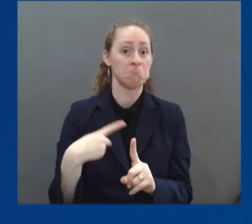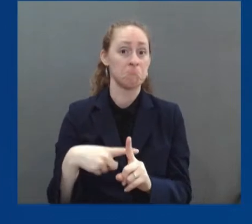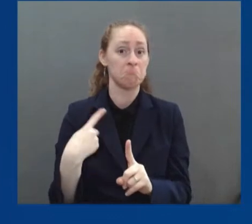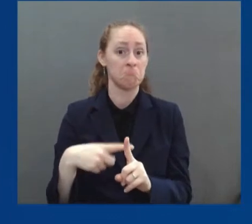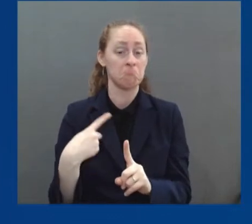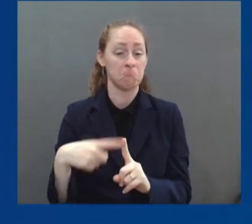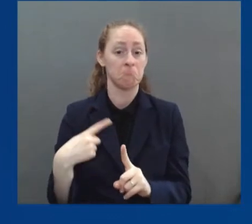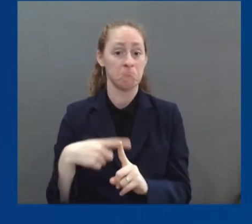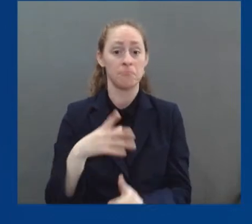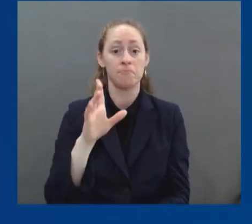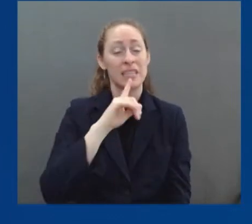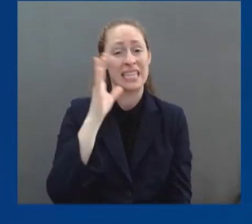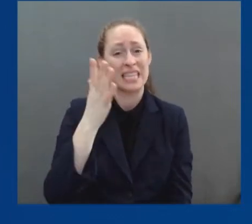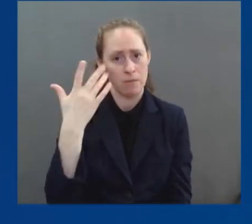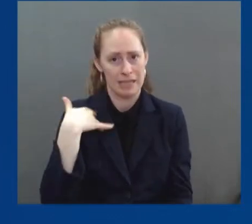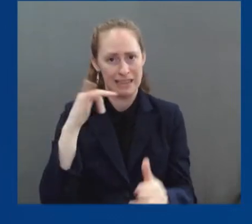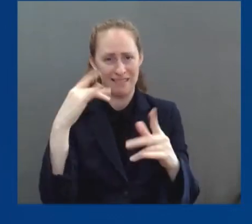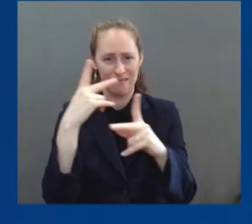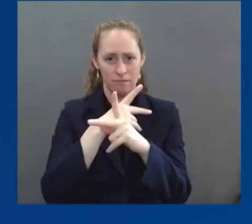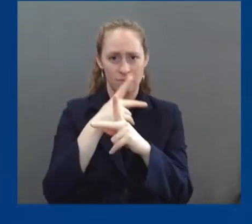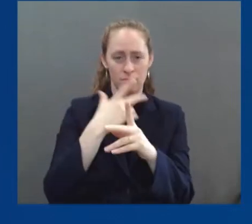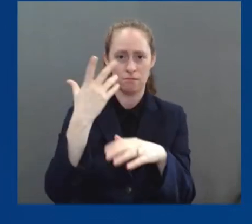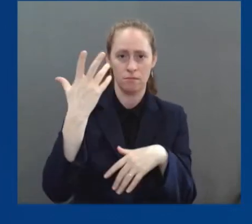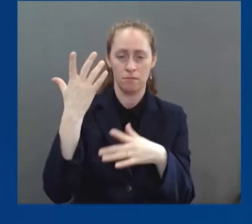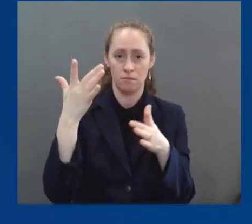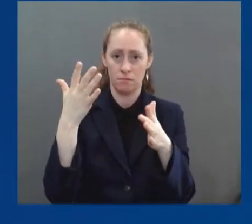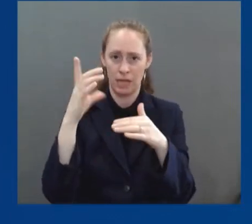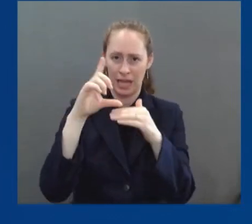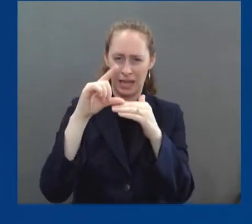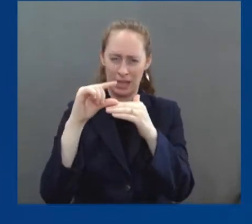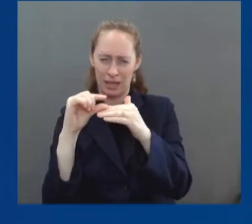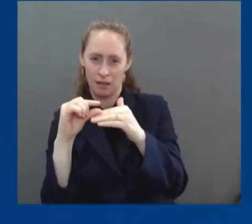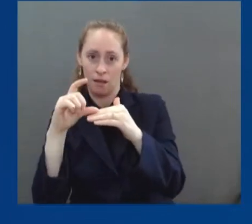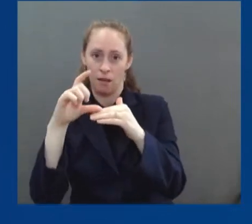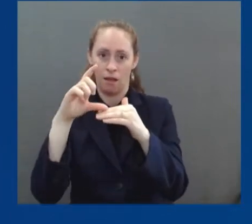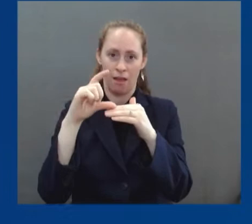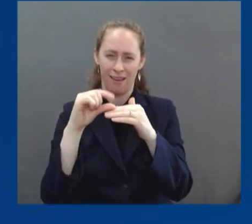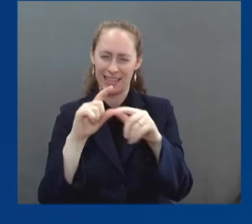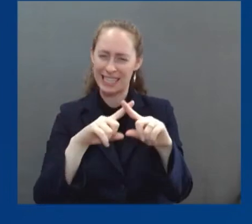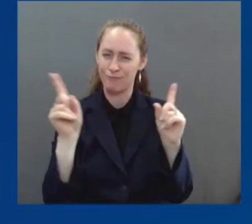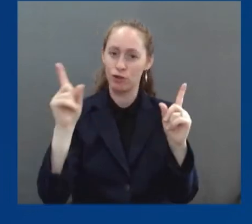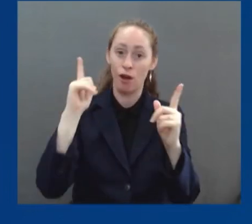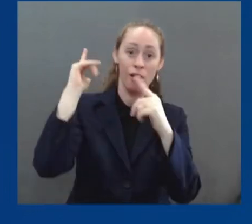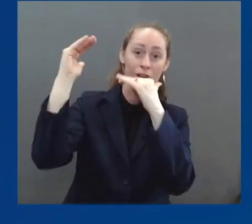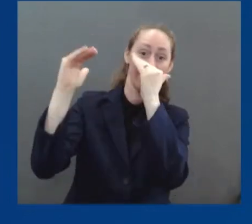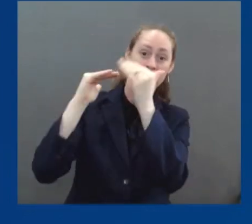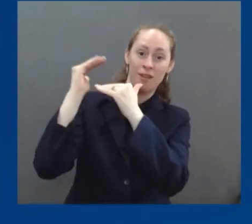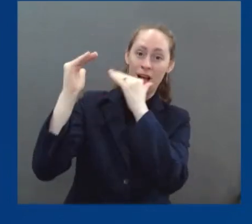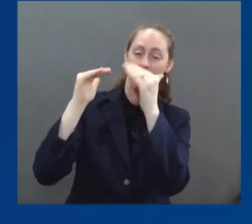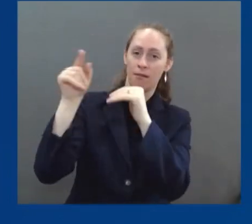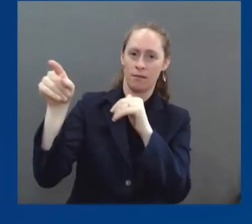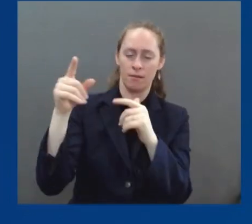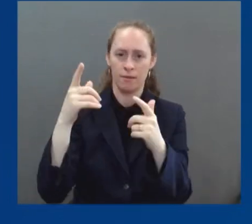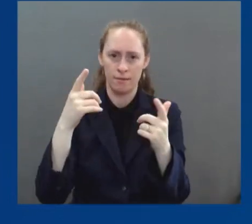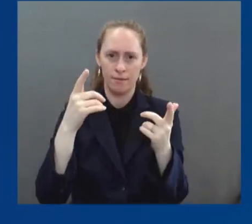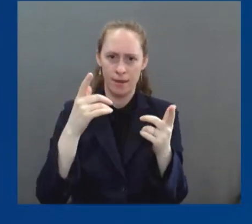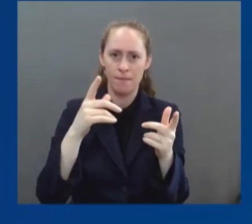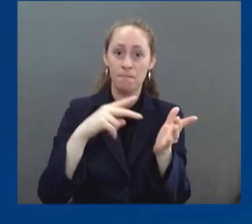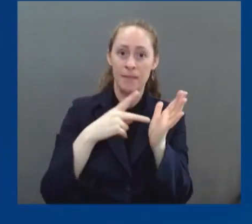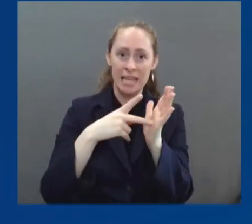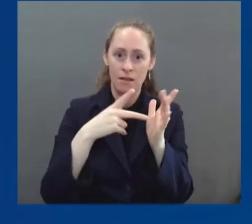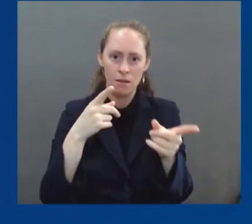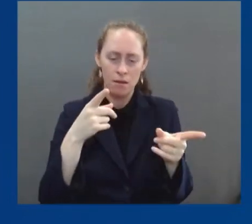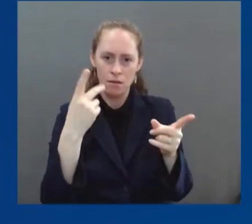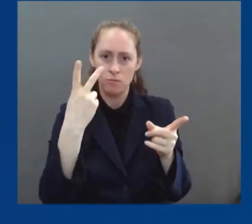different for the 2 companies that are now involved in putting their data in. So we ask people to please be patient, because when a decision is being